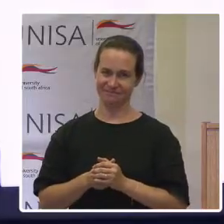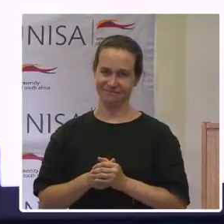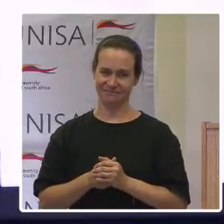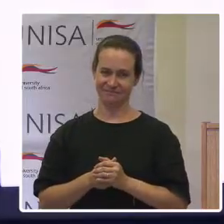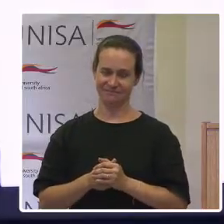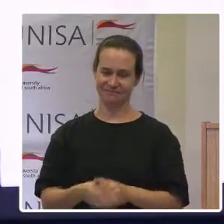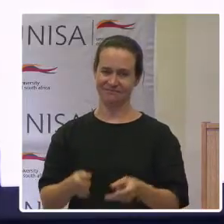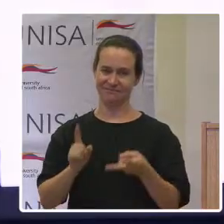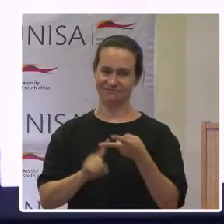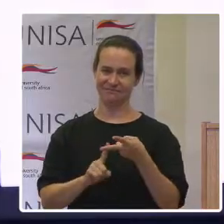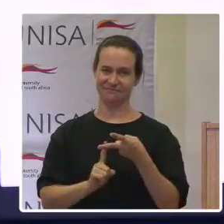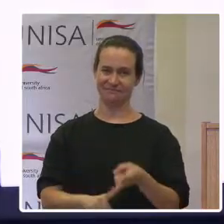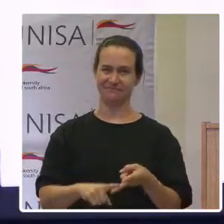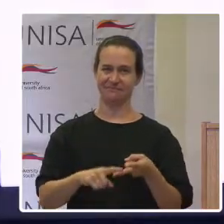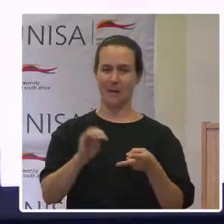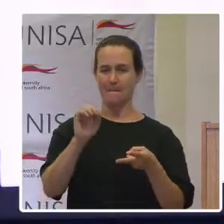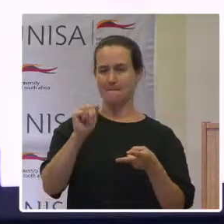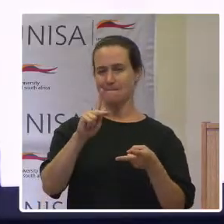Ms. Kido Makubo